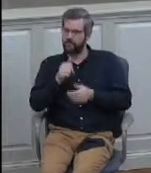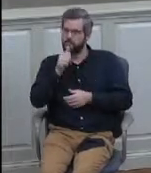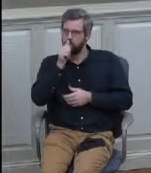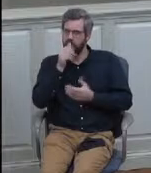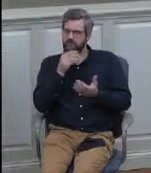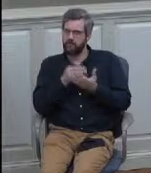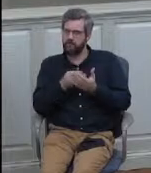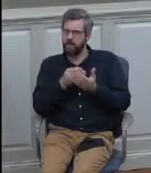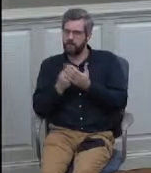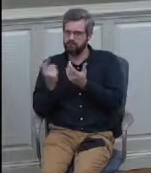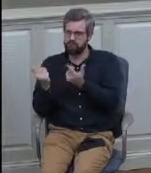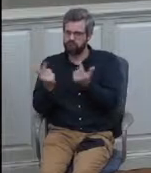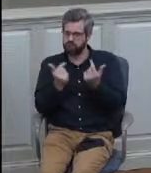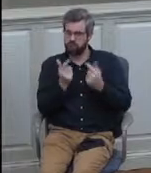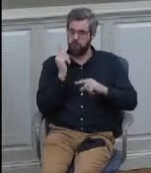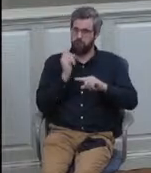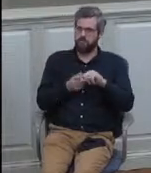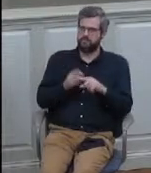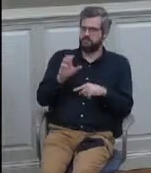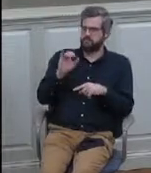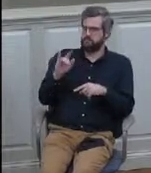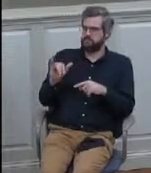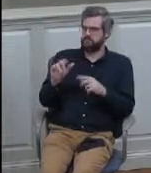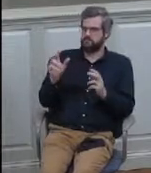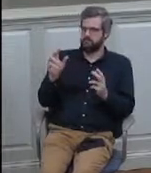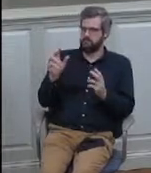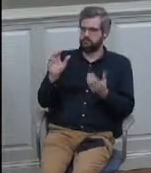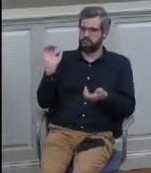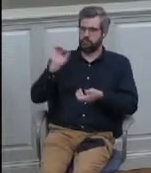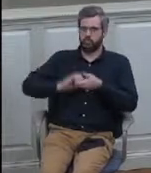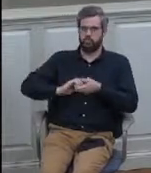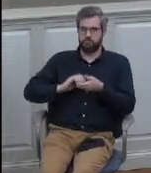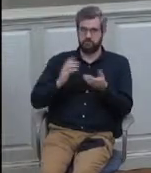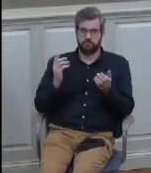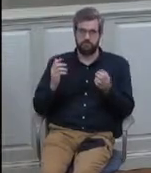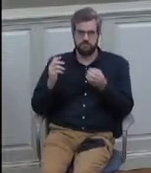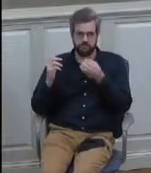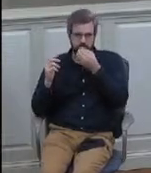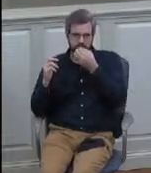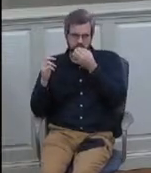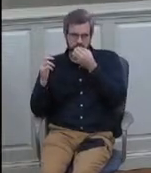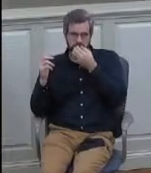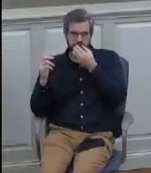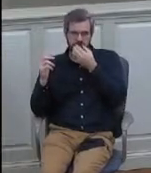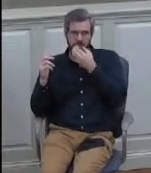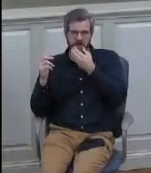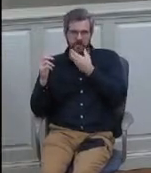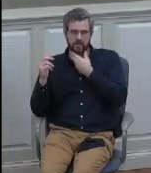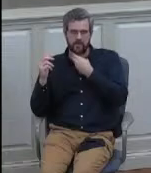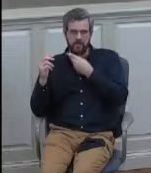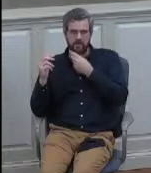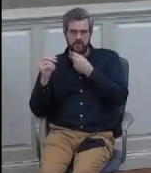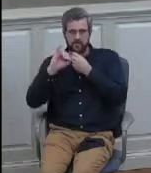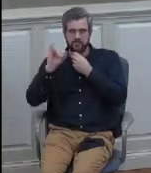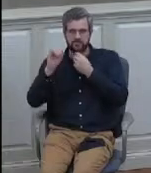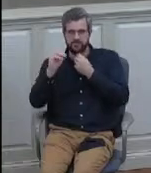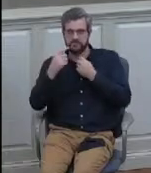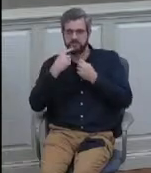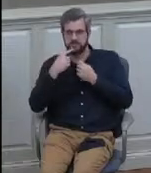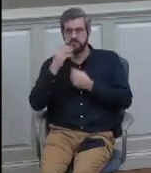in partnership with the city to make that happen. I think too that, you know, getting some of